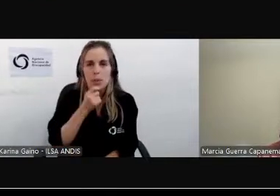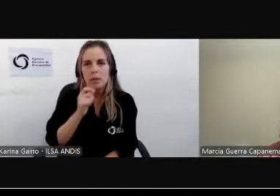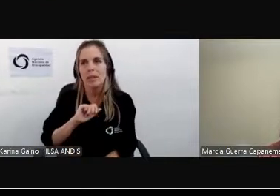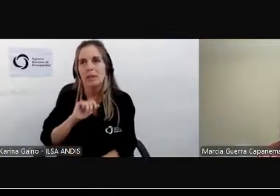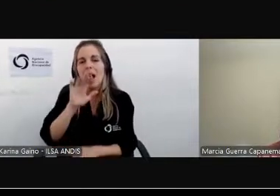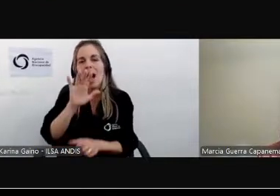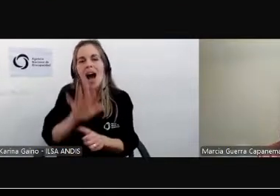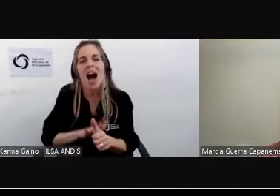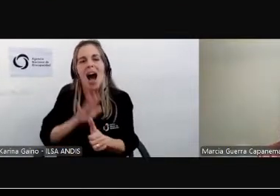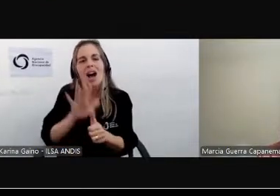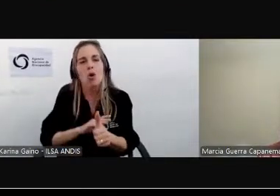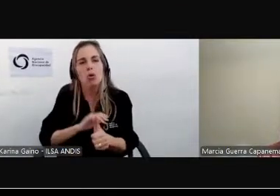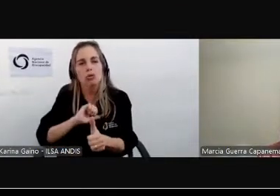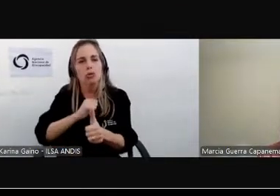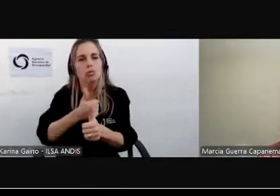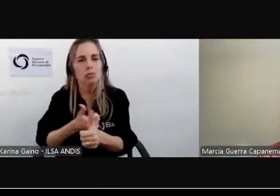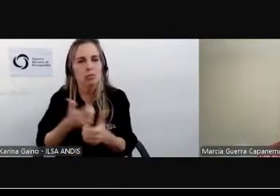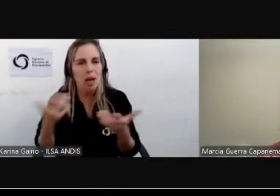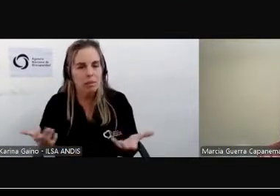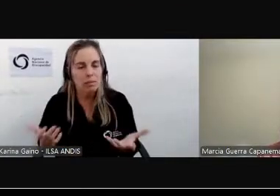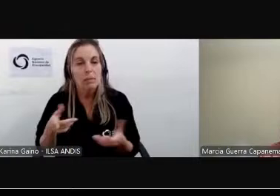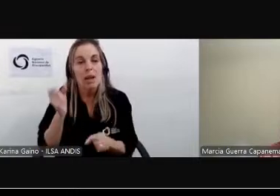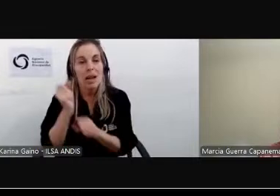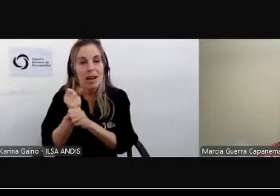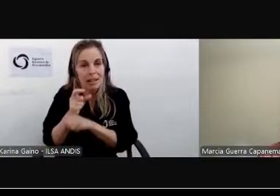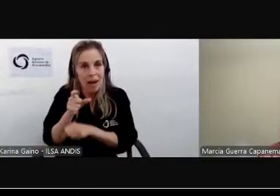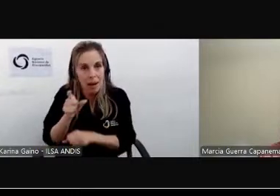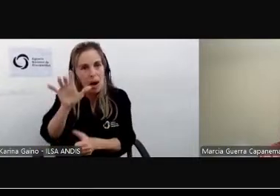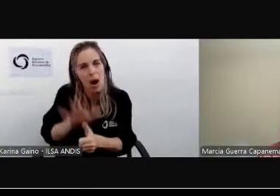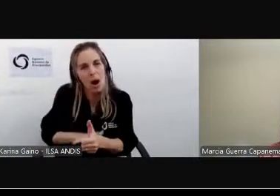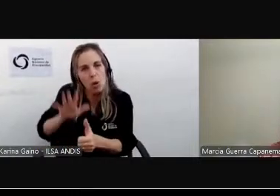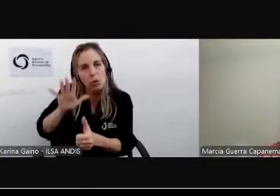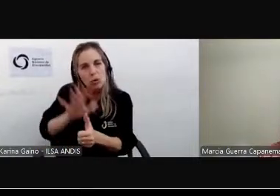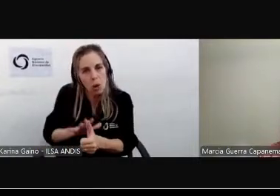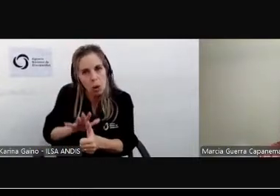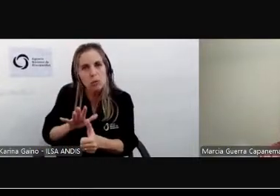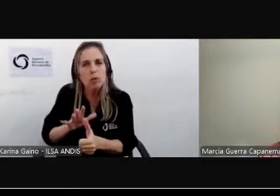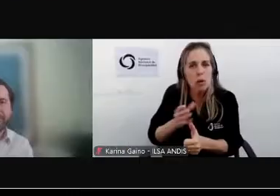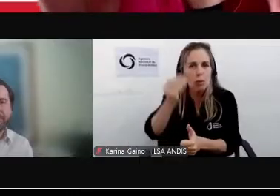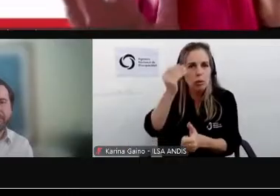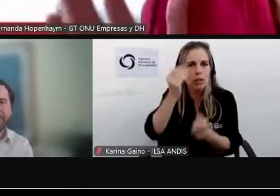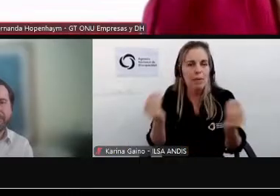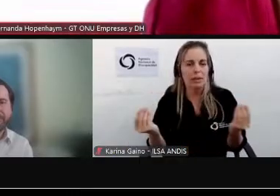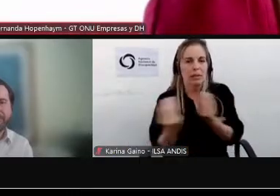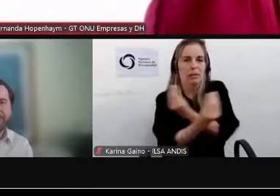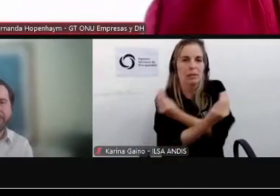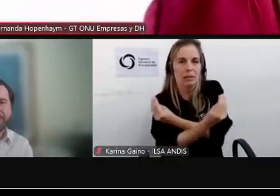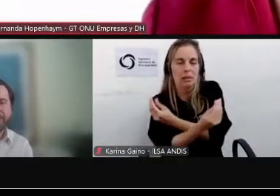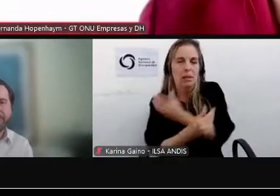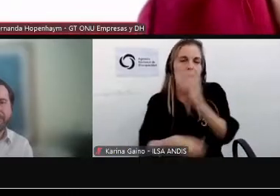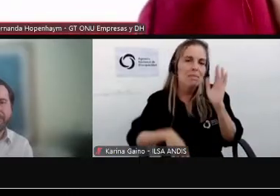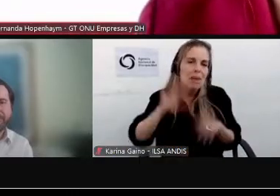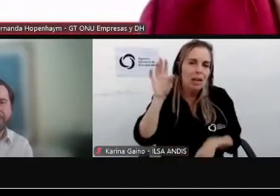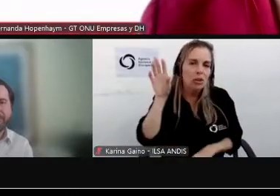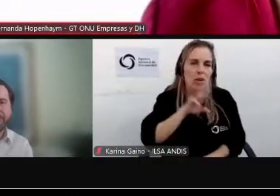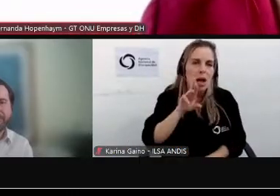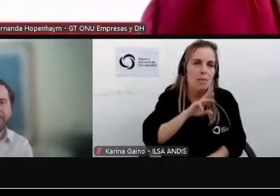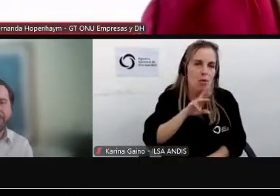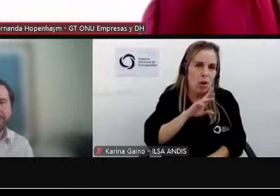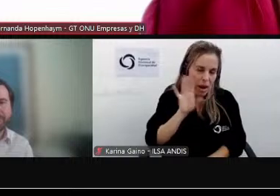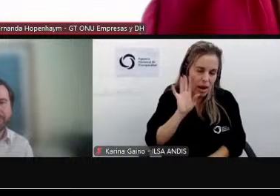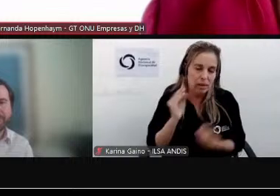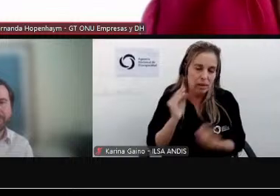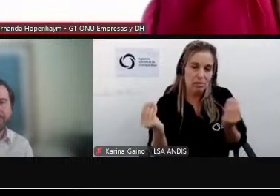because when there are cases of labor, sexual harassment, oftentimes this person is changed from position.